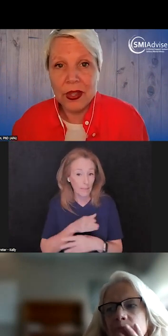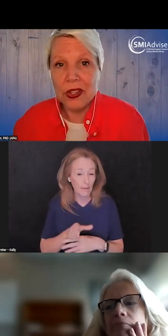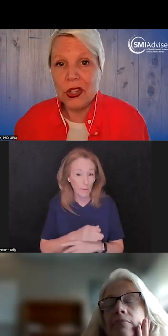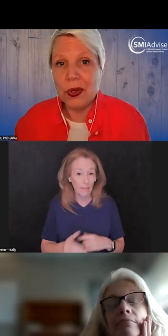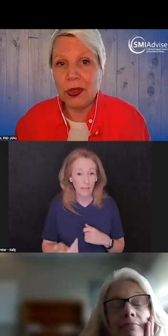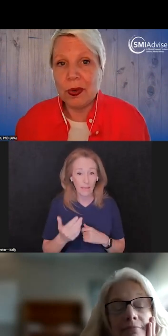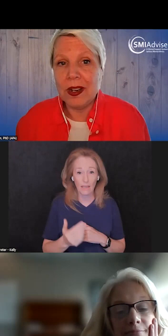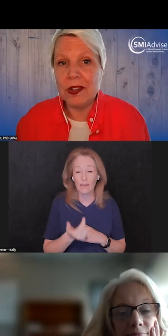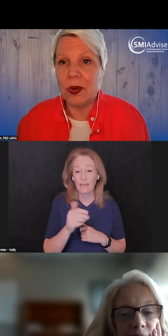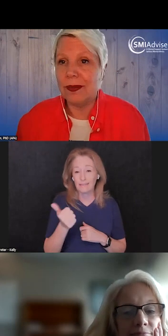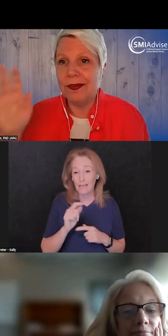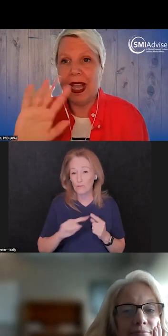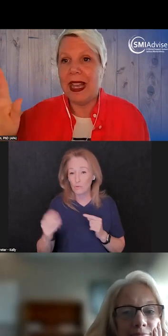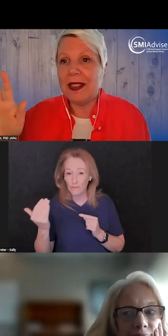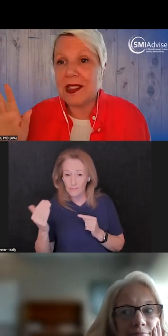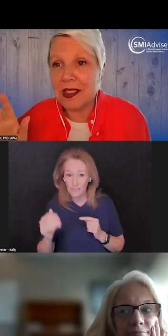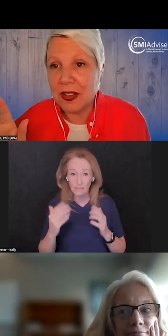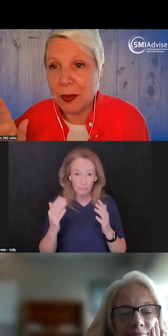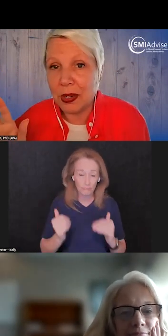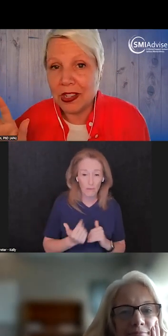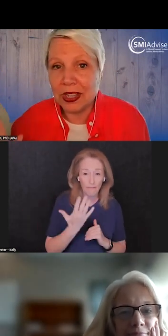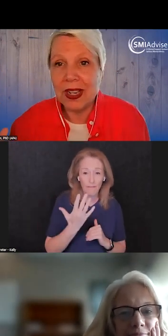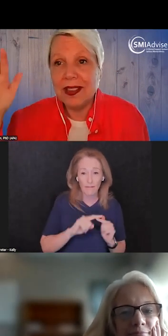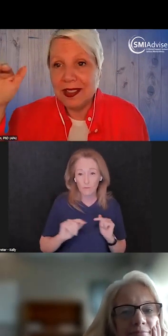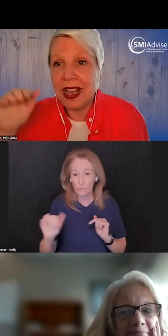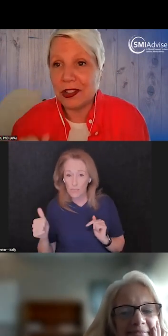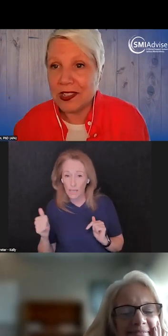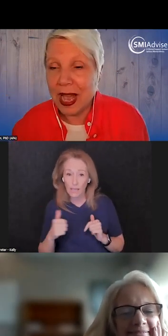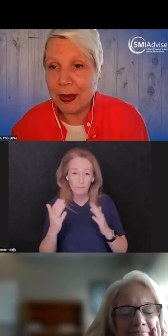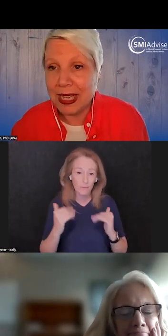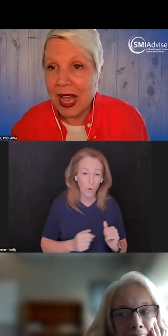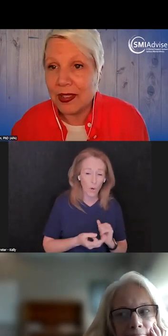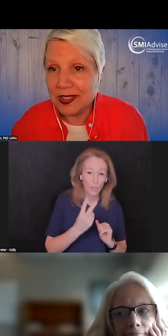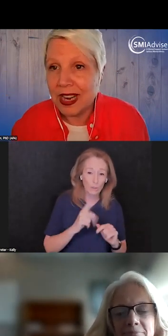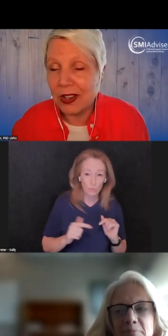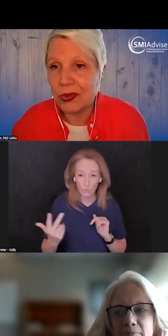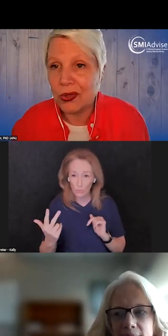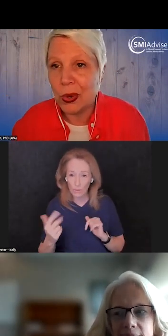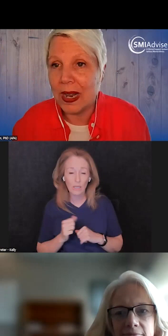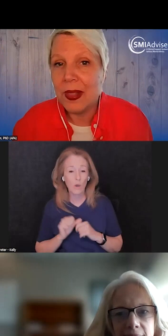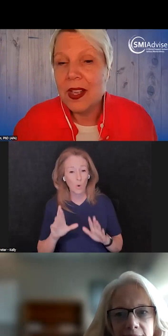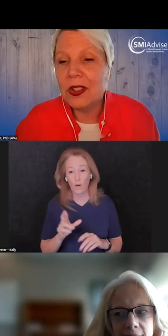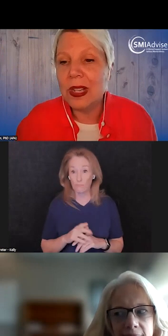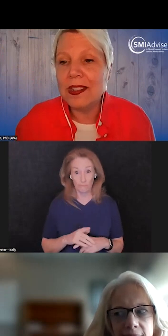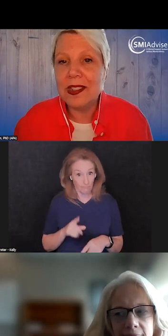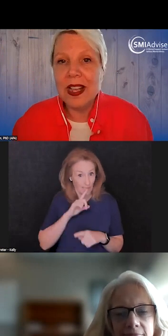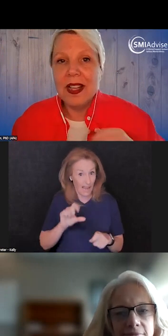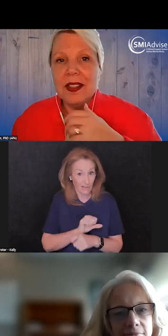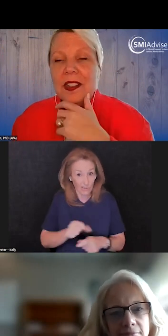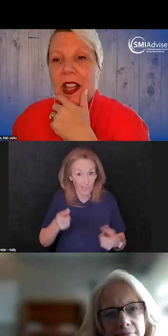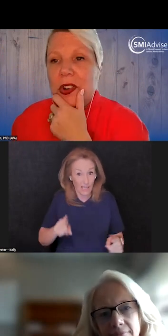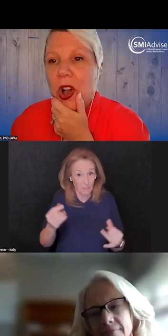years, 2 to 3 years, or hey, this isn't even a prediction. This actually is happening now. This is an actual story. So